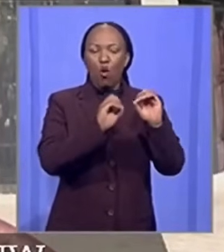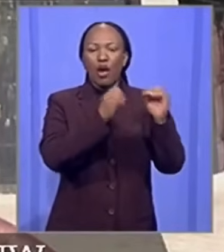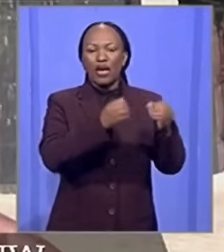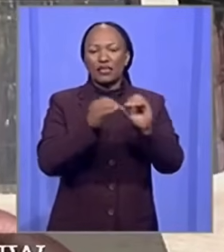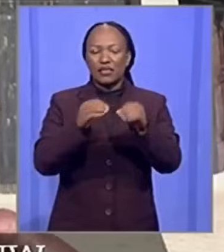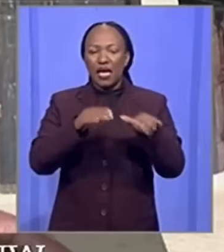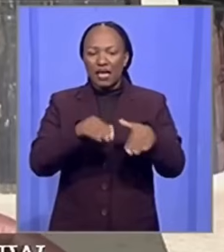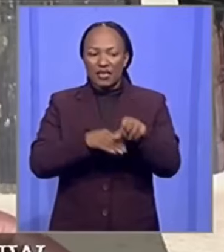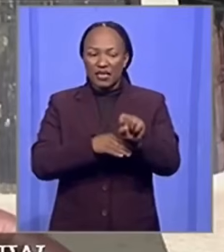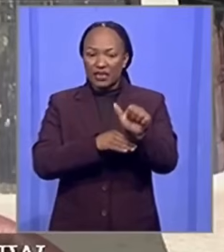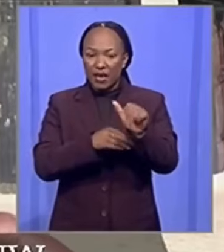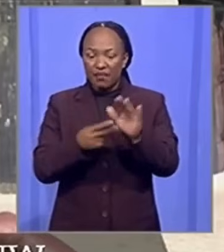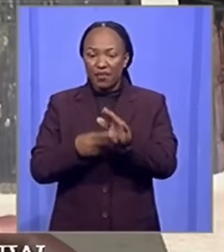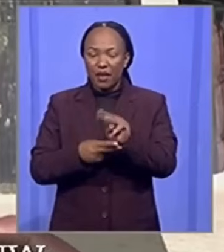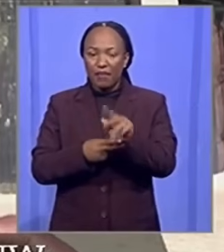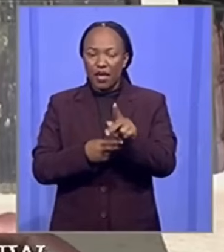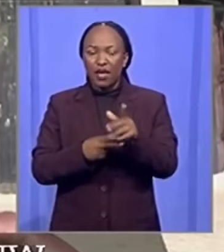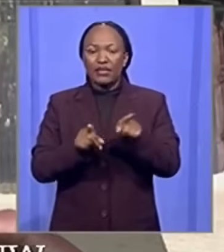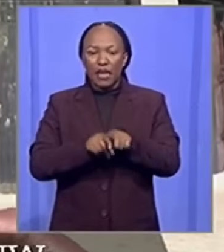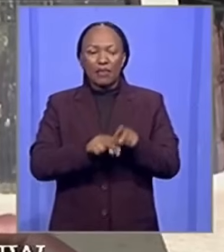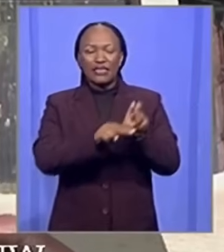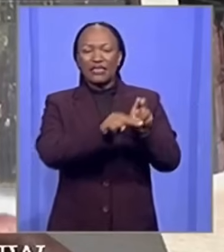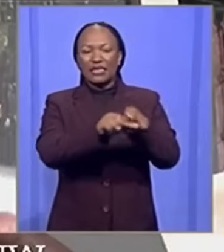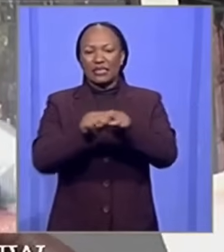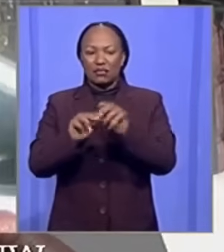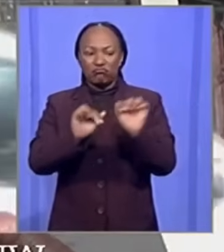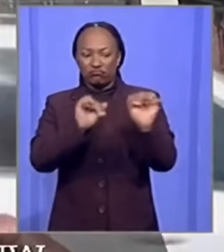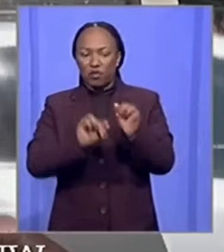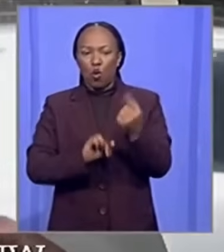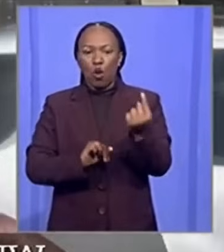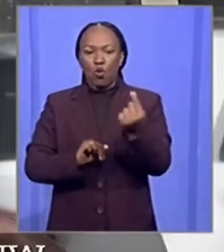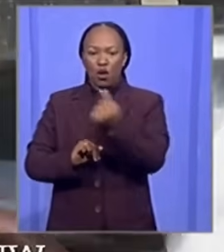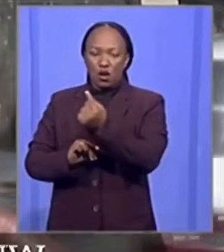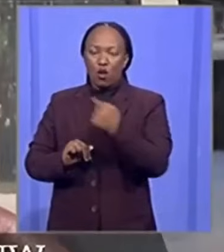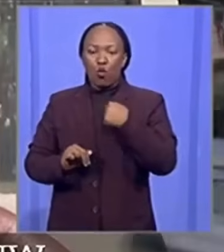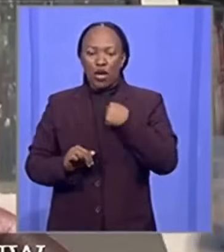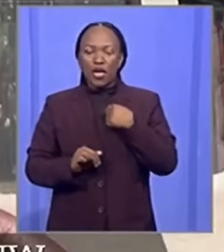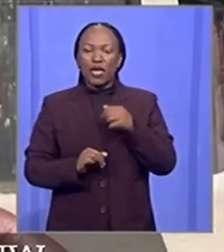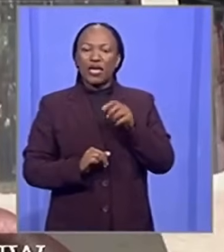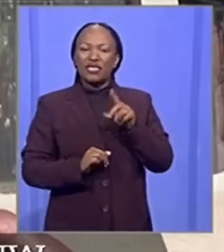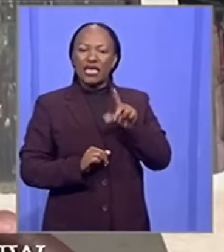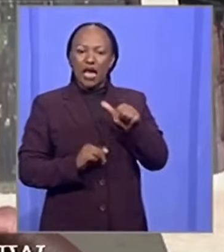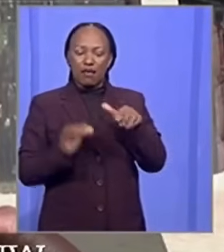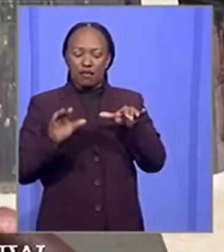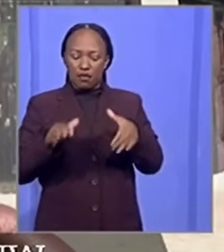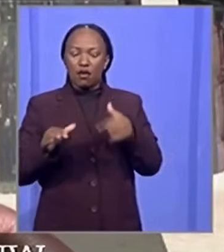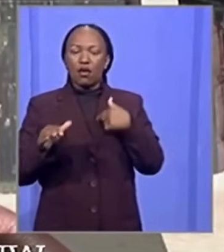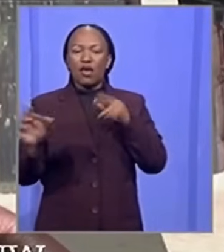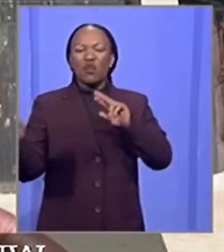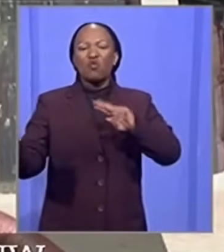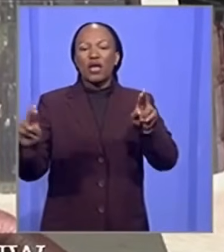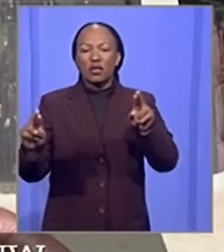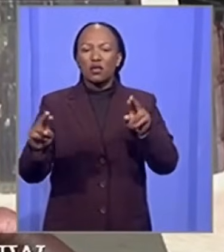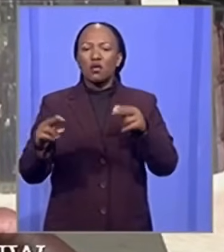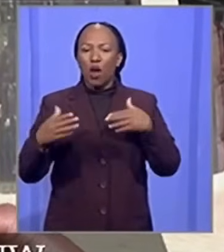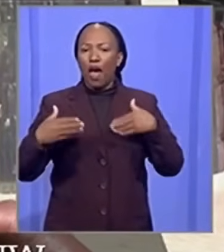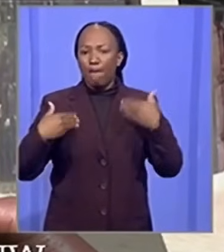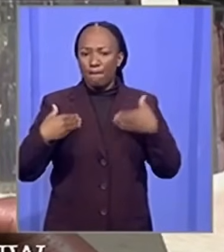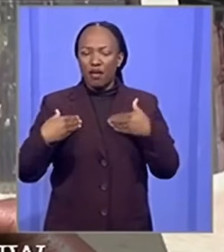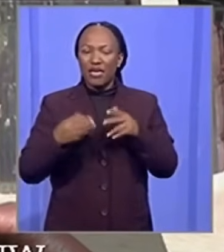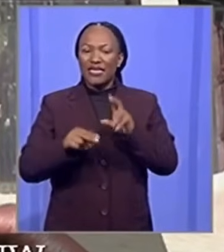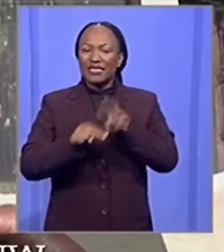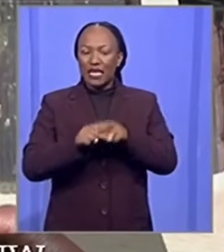Mkhondo Wesizwe ba tlo re joinang ka ditulo tsa bona tsa di 11 but rona re le Lekoko as Democratic Alliance re ready ebile re itumetse bana re edile le